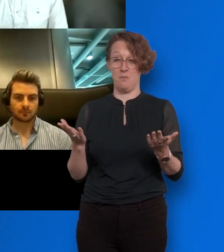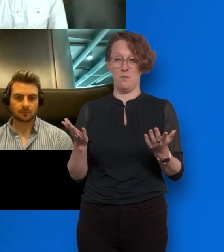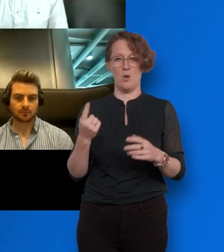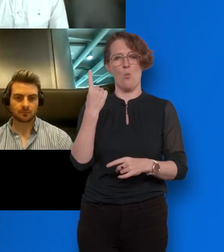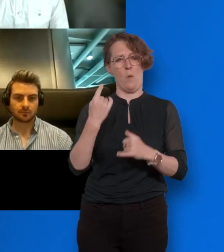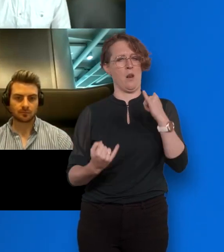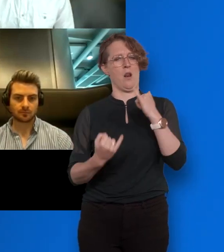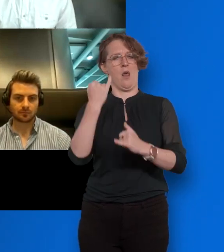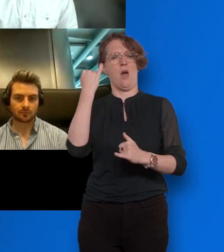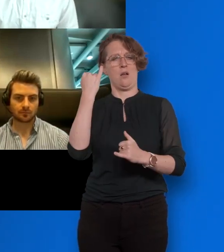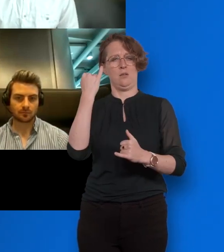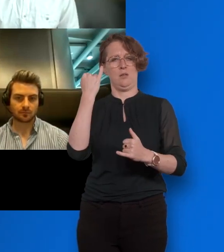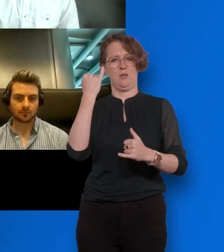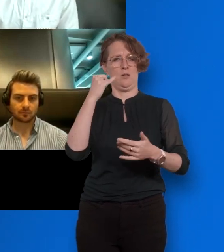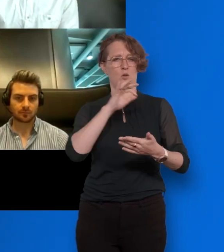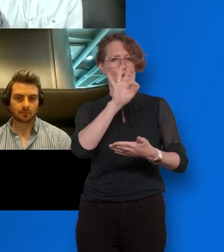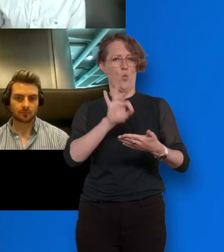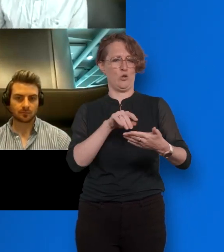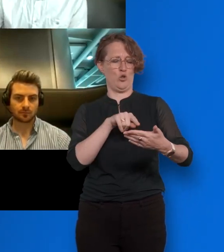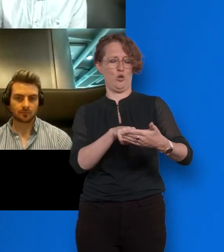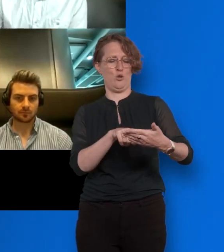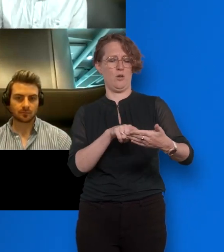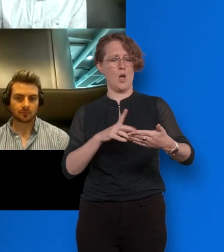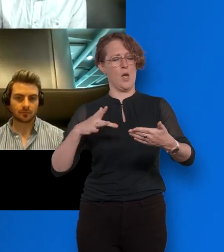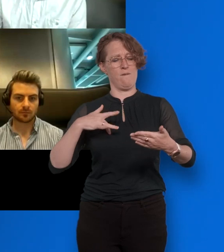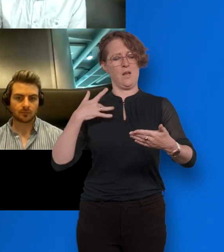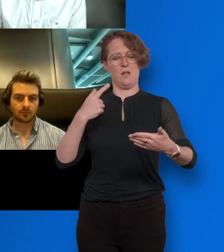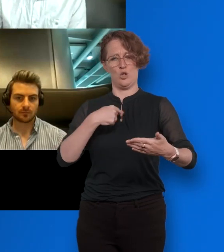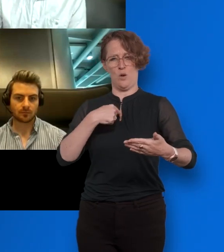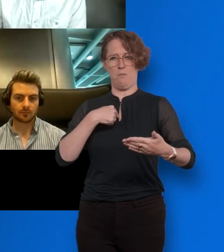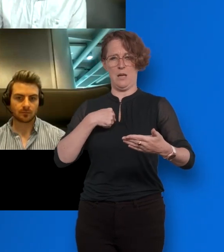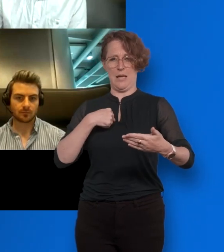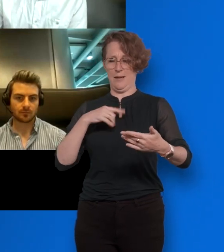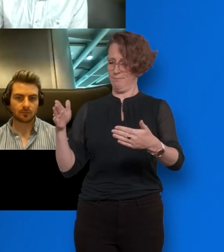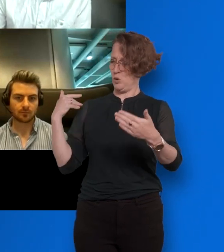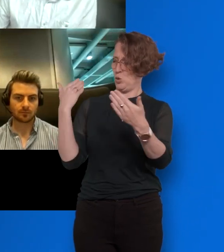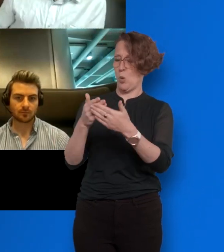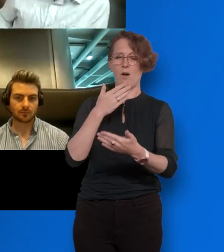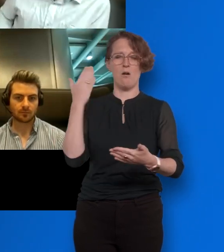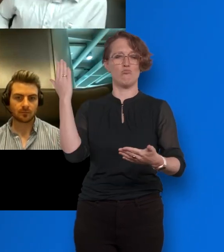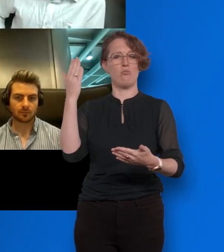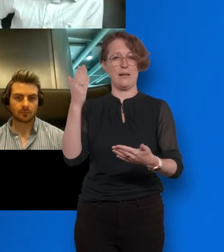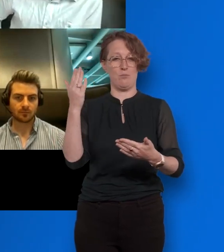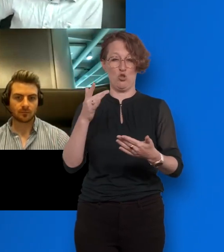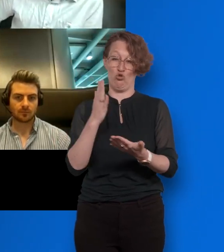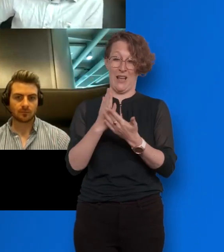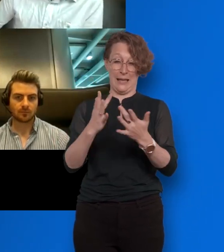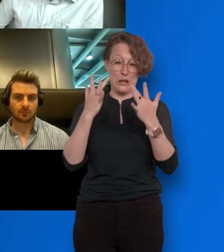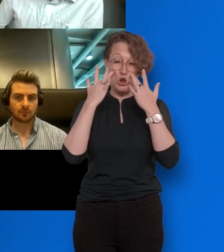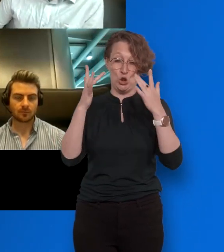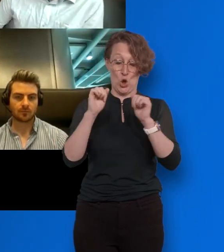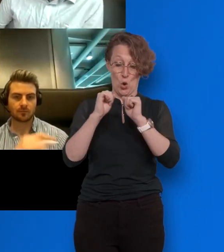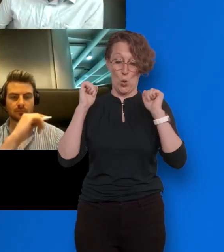one last one here. It feels to me that what all these presentations are unearthing is that how